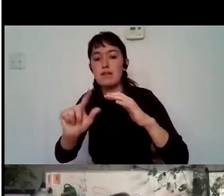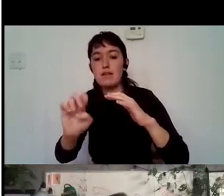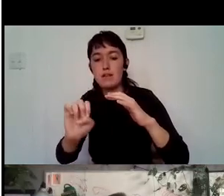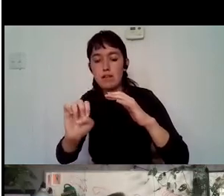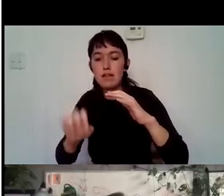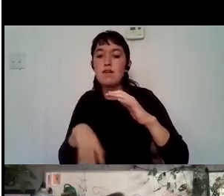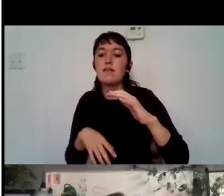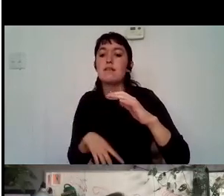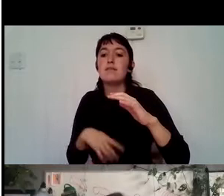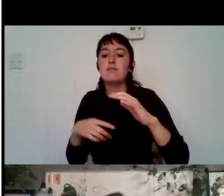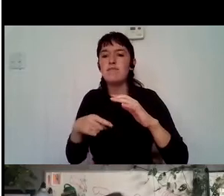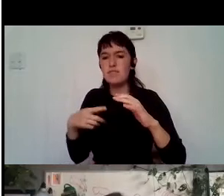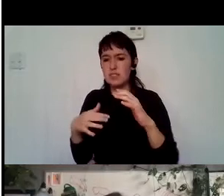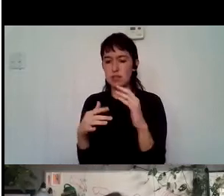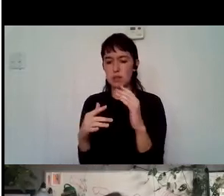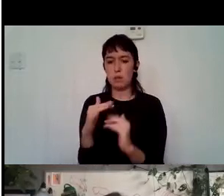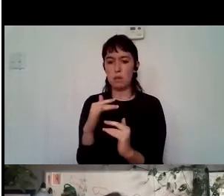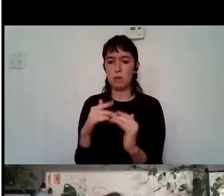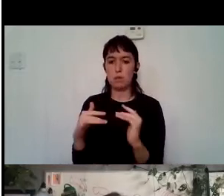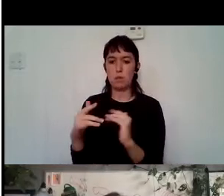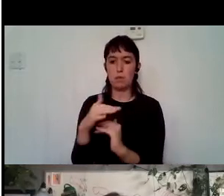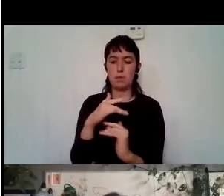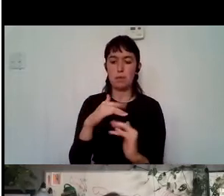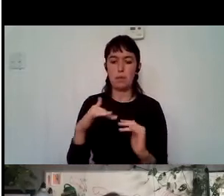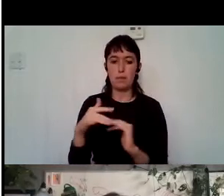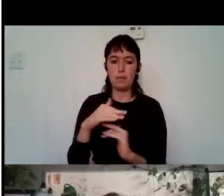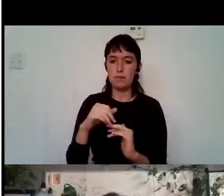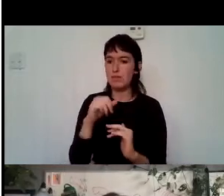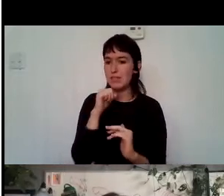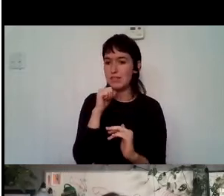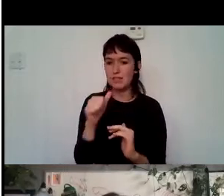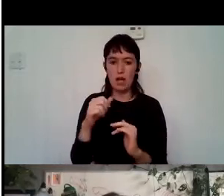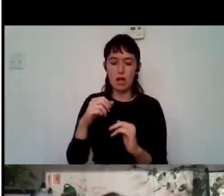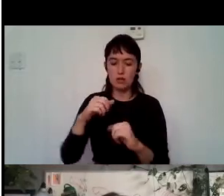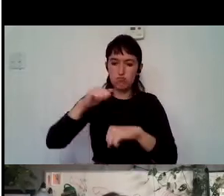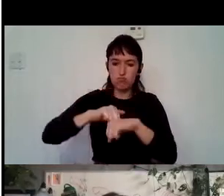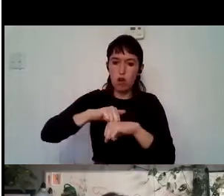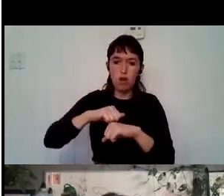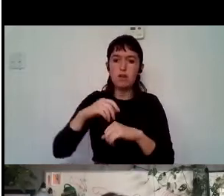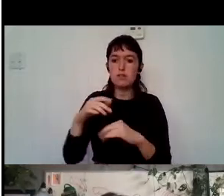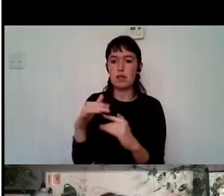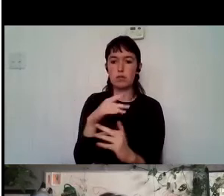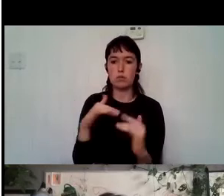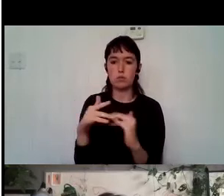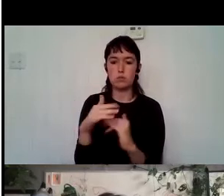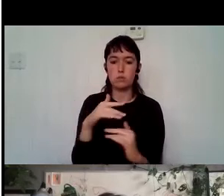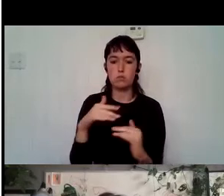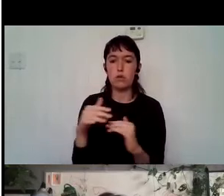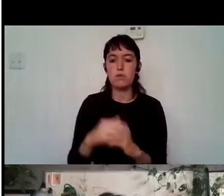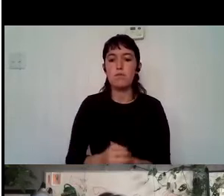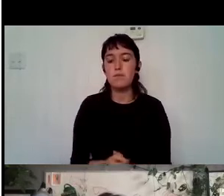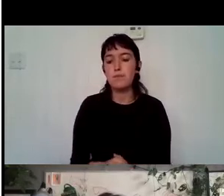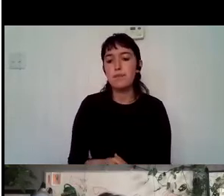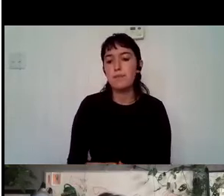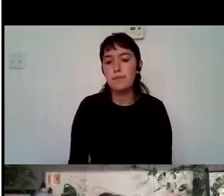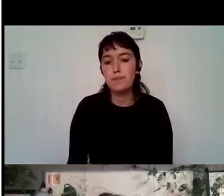very fluid. So it moves around, and it makes that the plate tectonics move around too. So there's